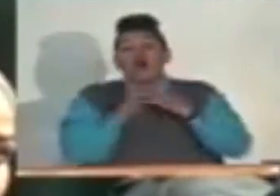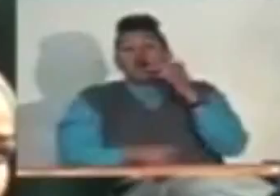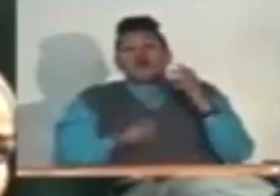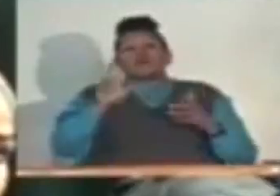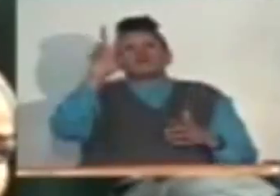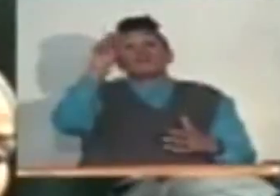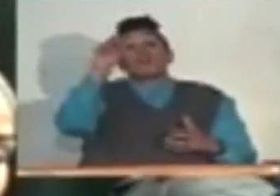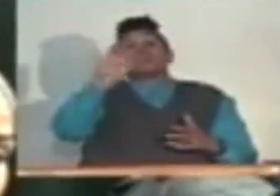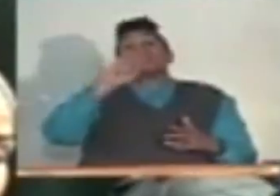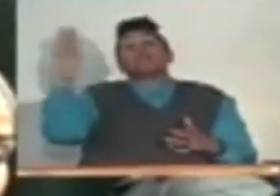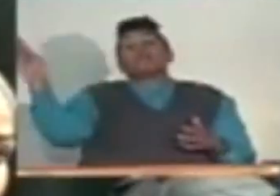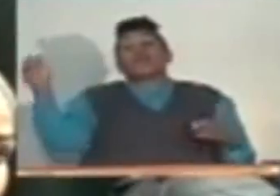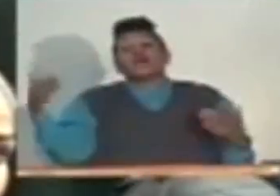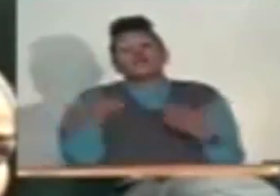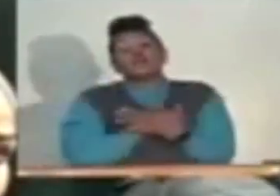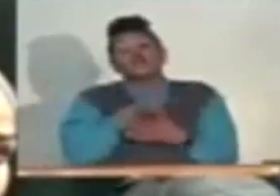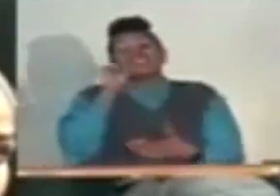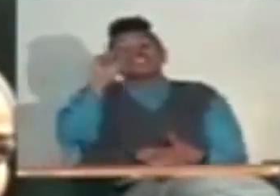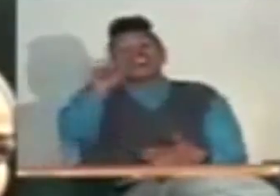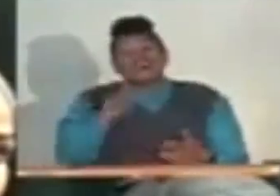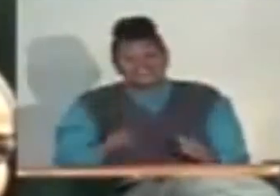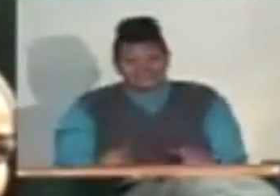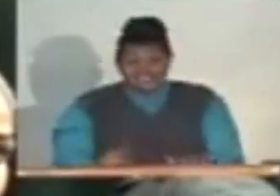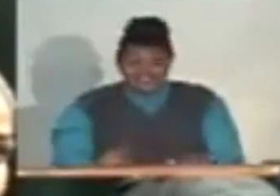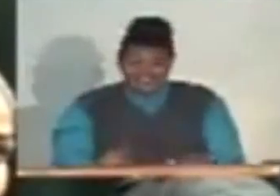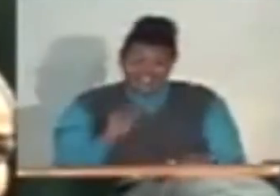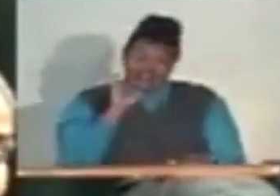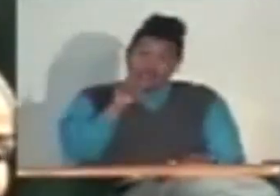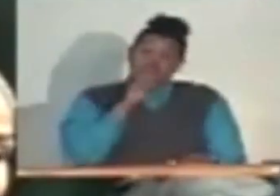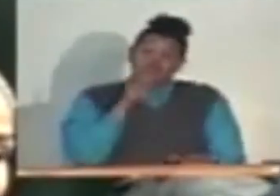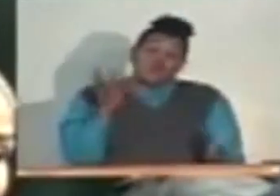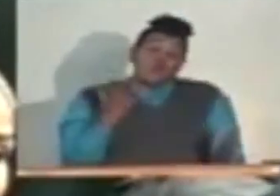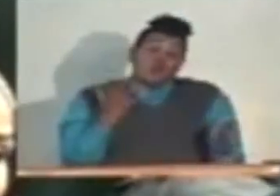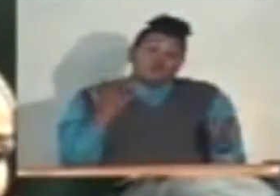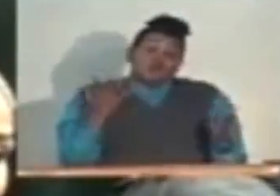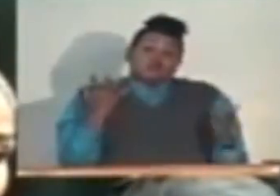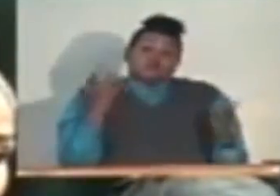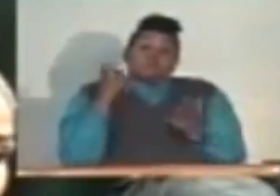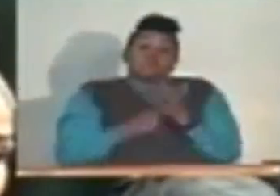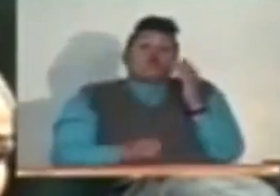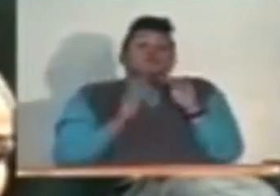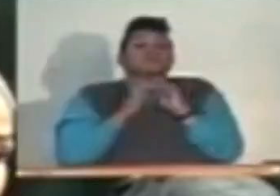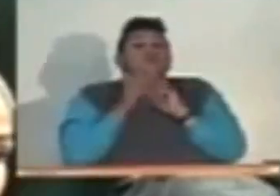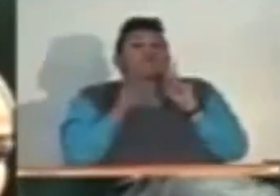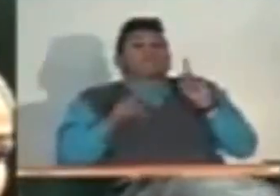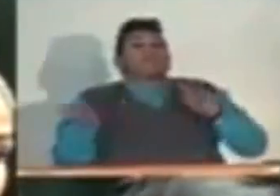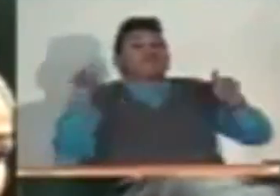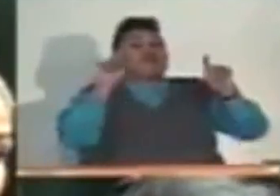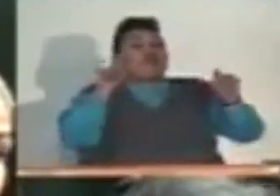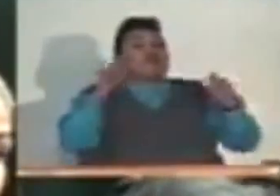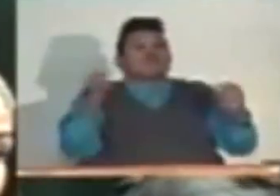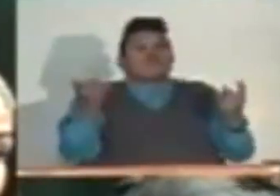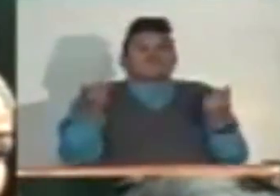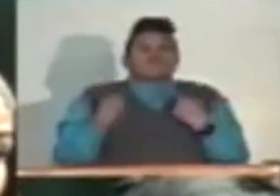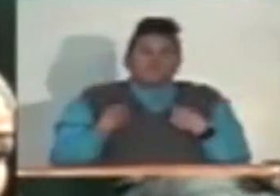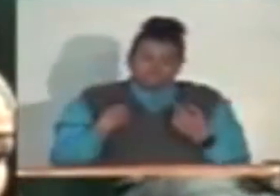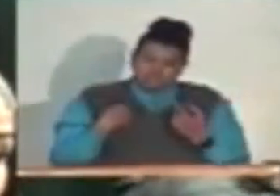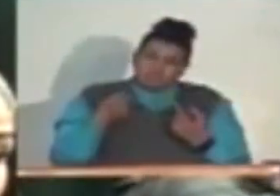of new taxes. And that is the price the Jamaican people are